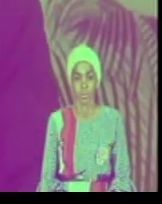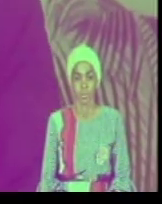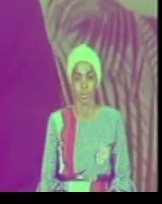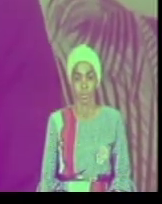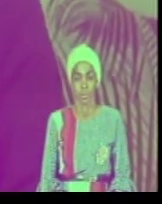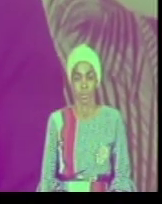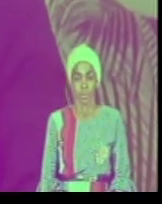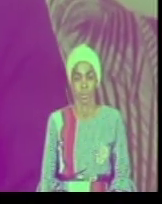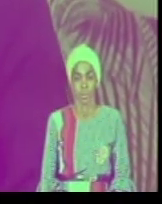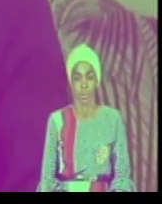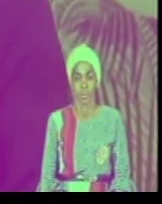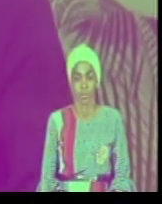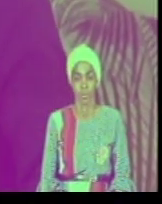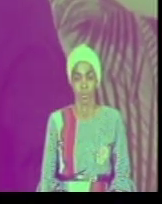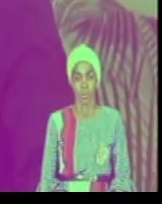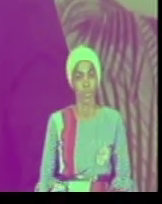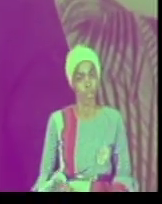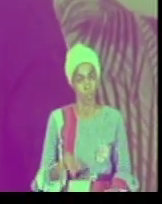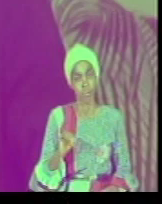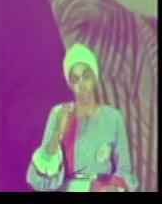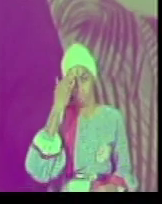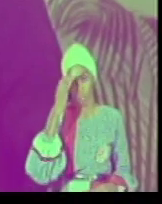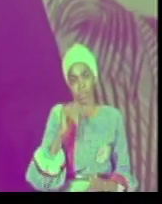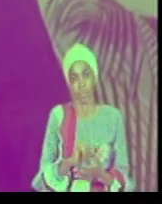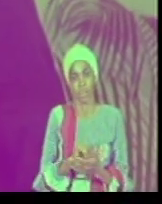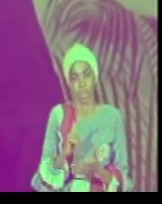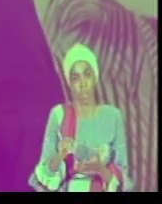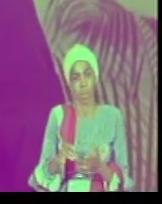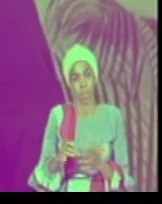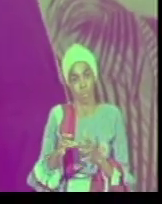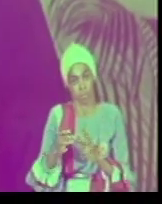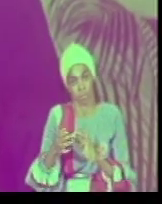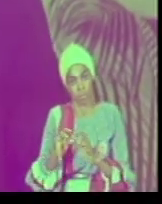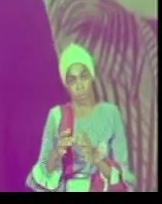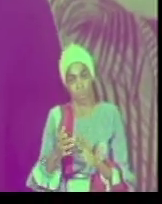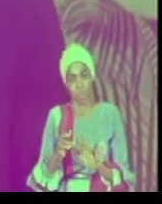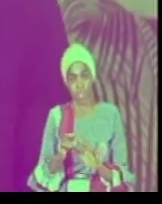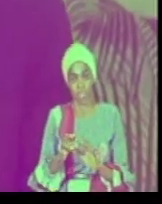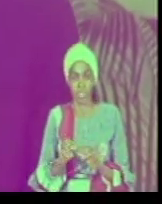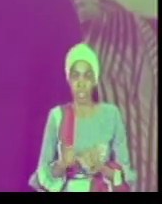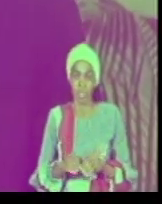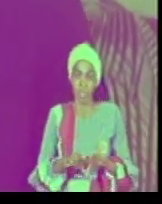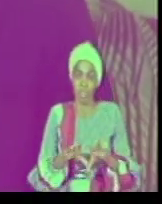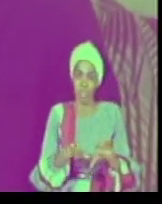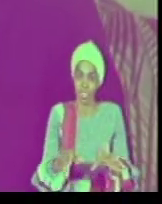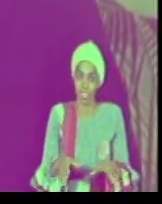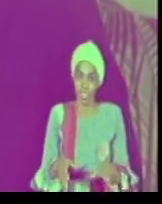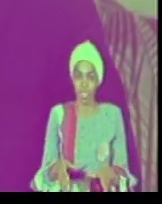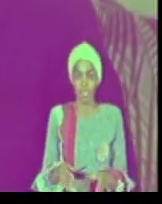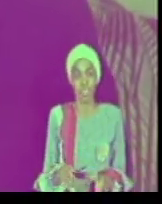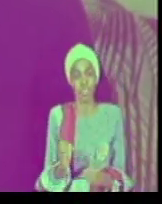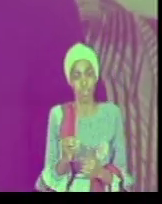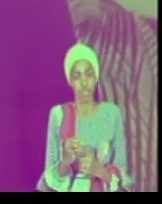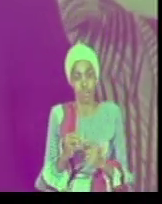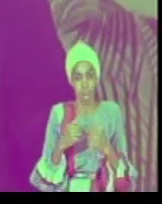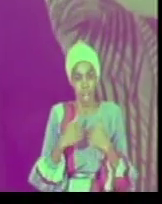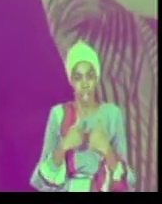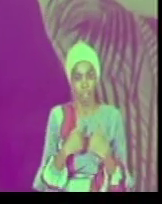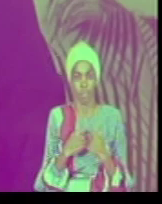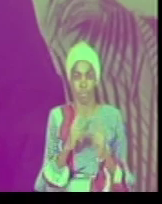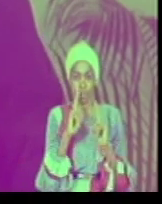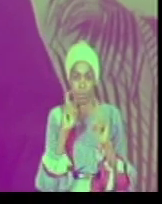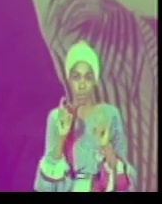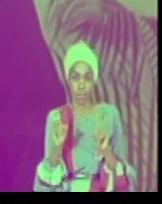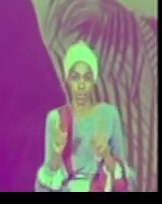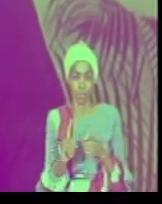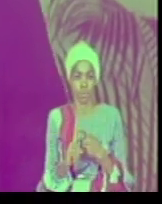their question. So if you have any question for the guest speaker, quickly make your way to the front of the